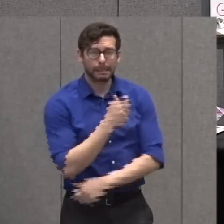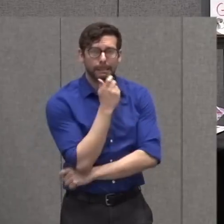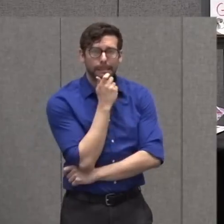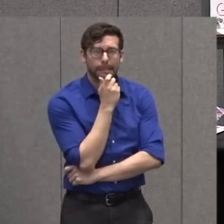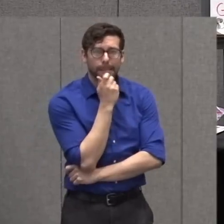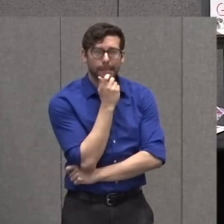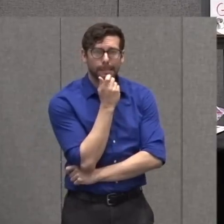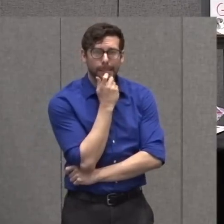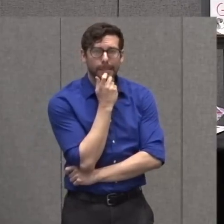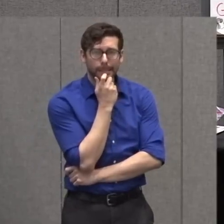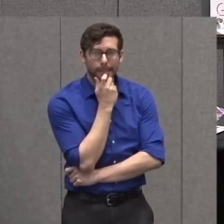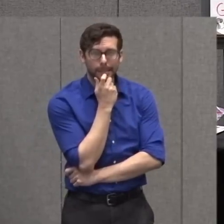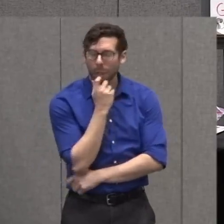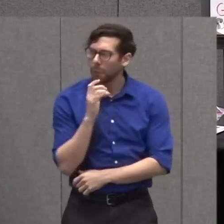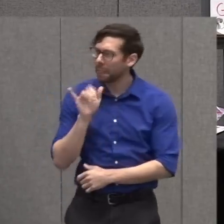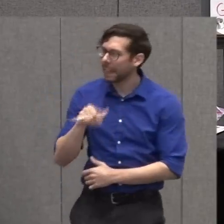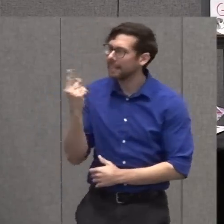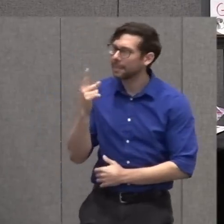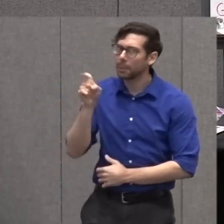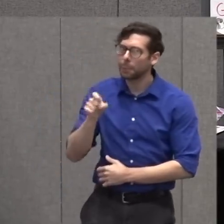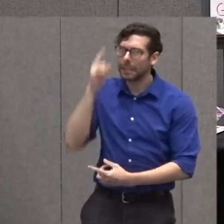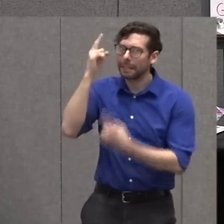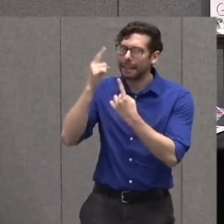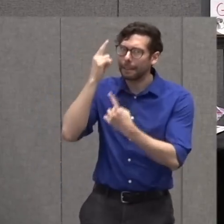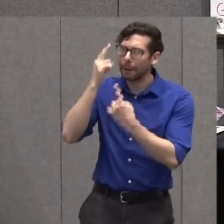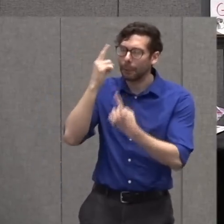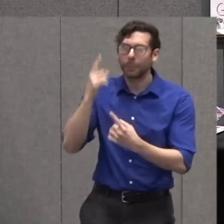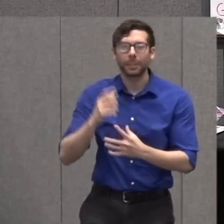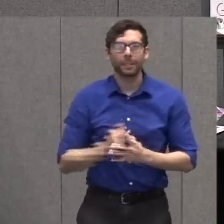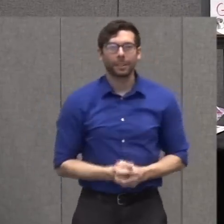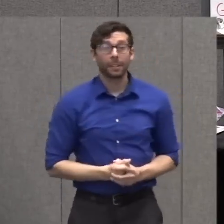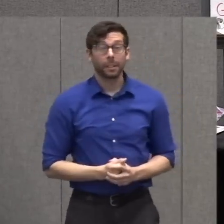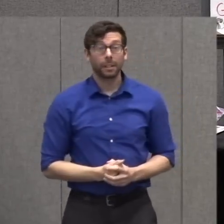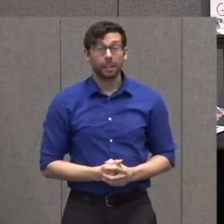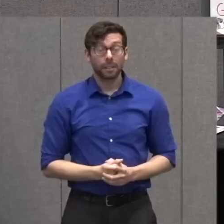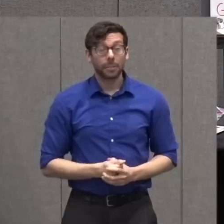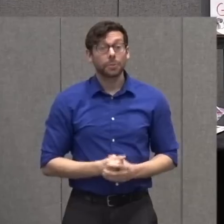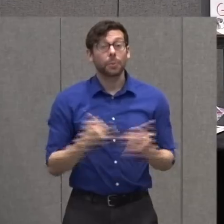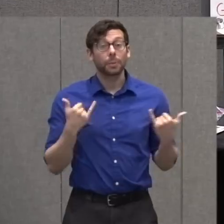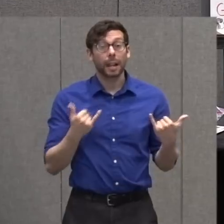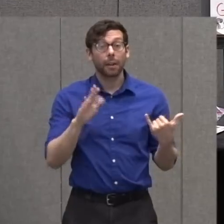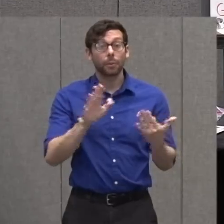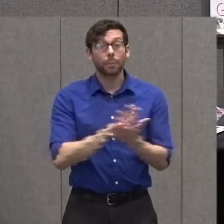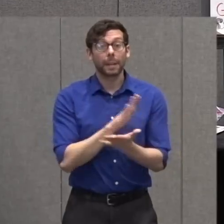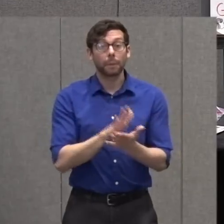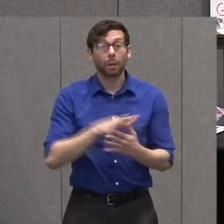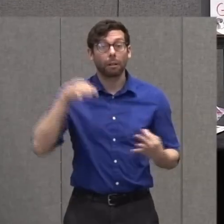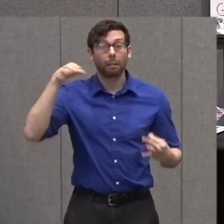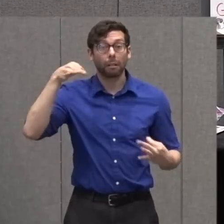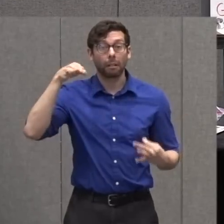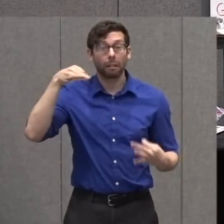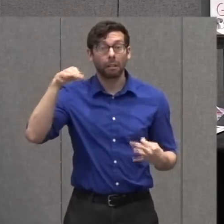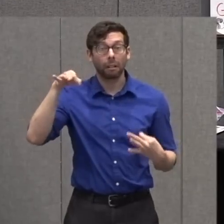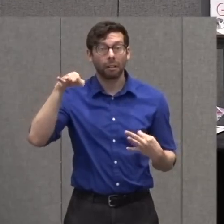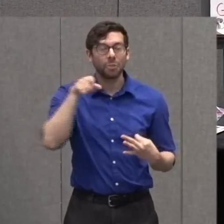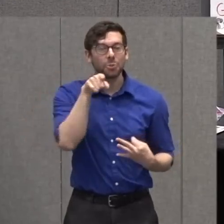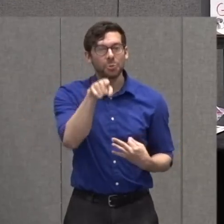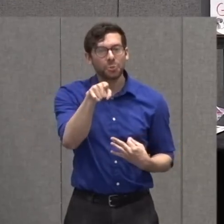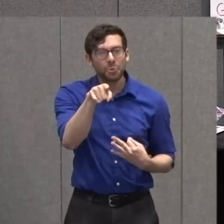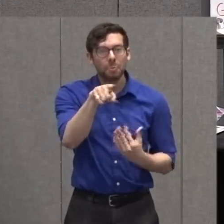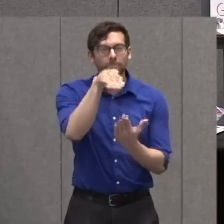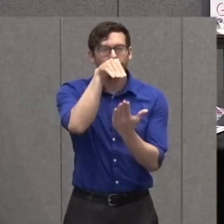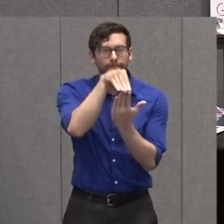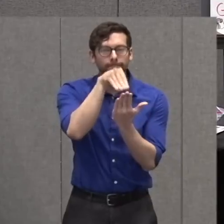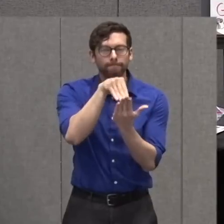Things to think about. Very good things to think about. So if you have your piece of paper, I want you to write down 3